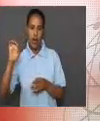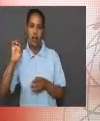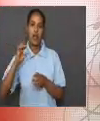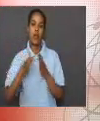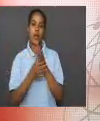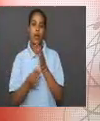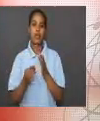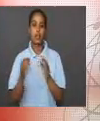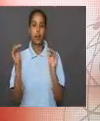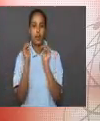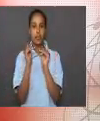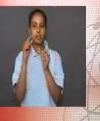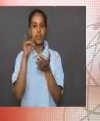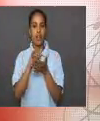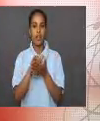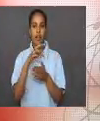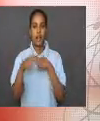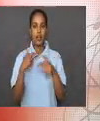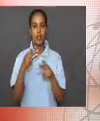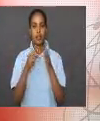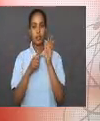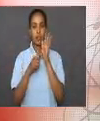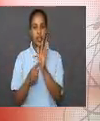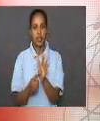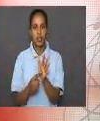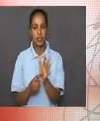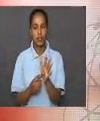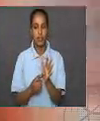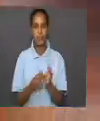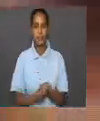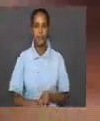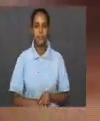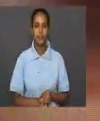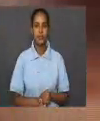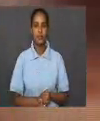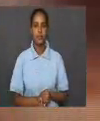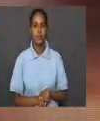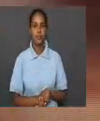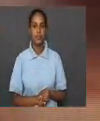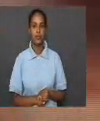The equation of that reaction looks like this.